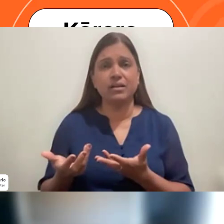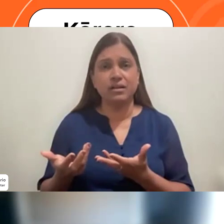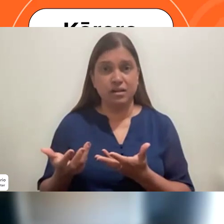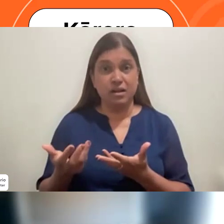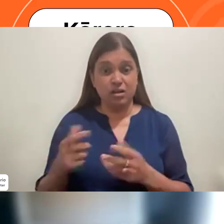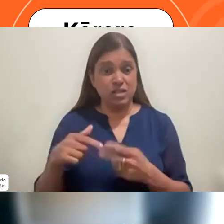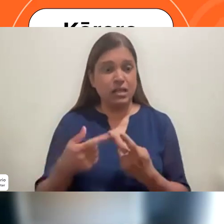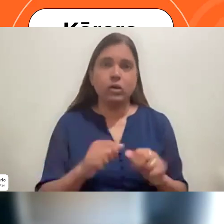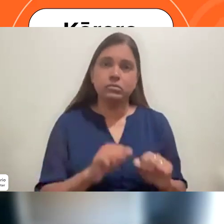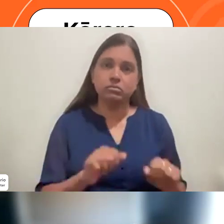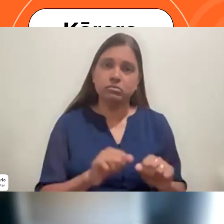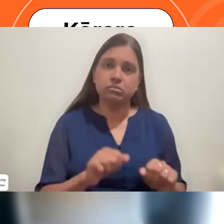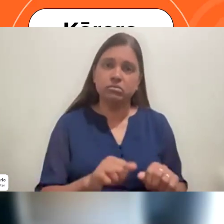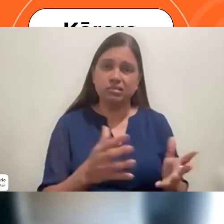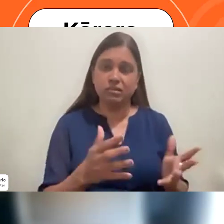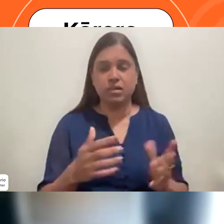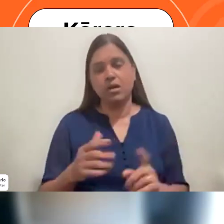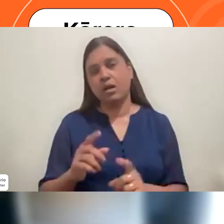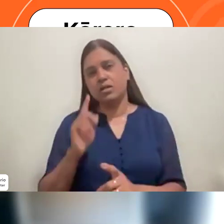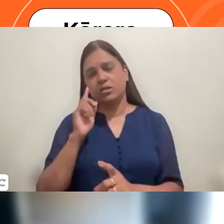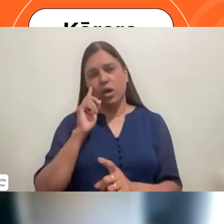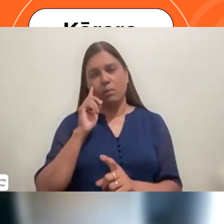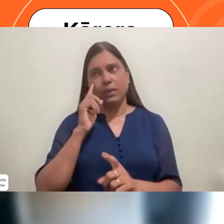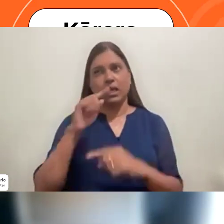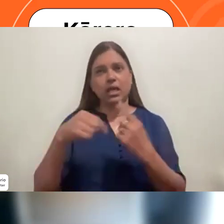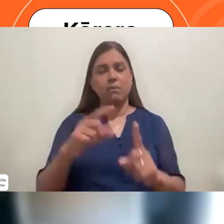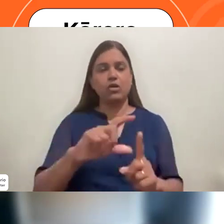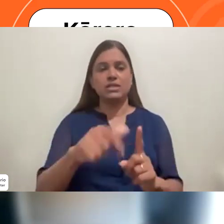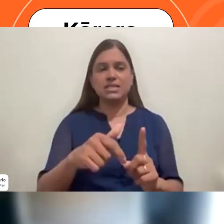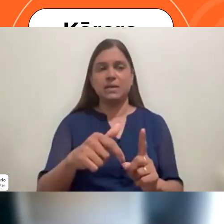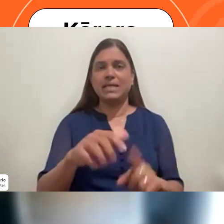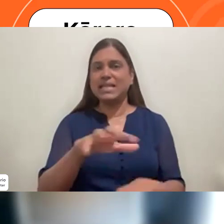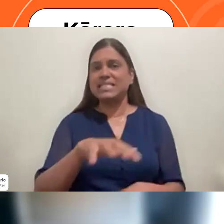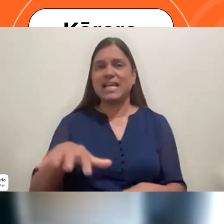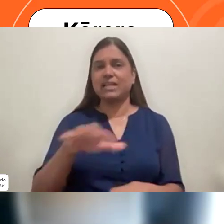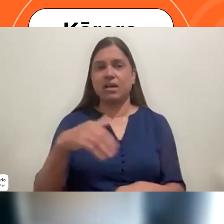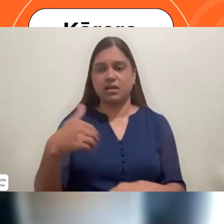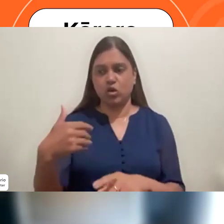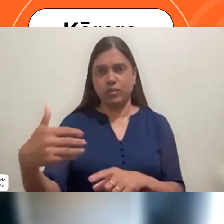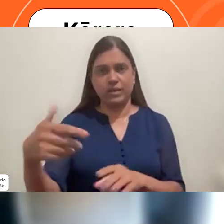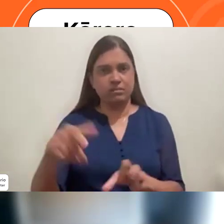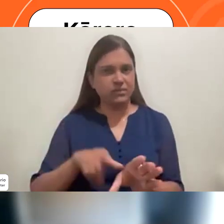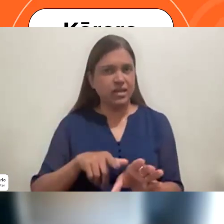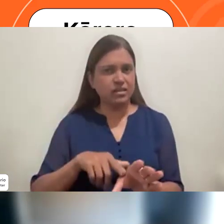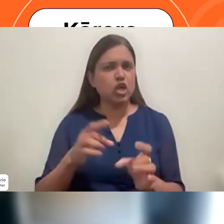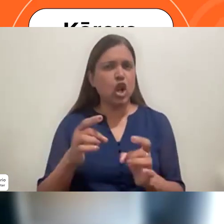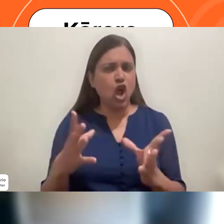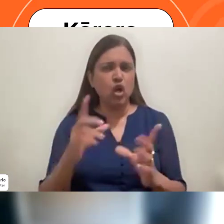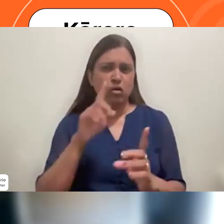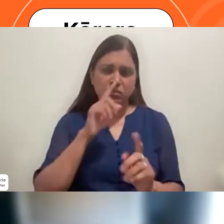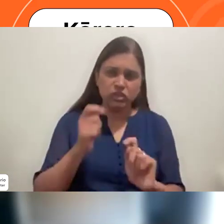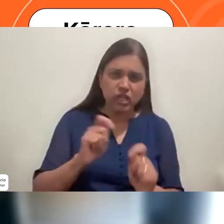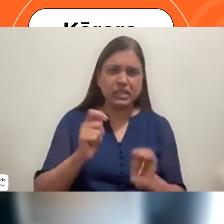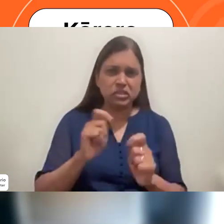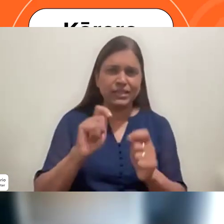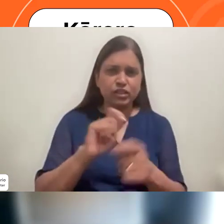over the disability sector over the coming years. And we just think it's really important that people are